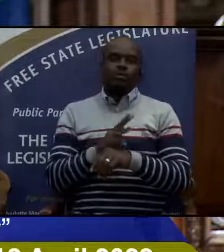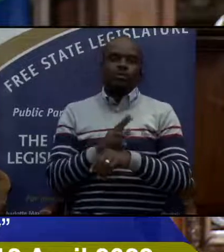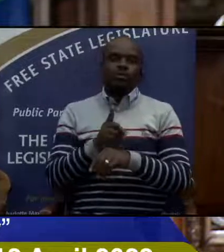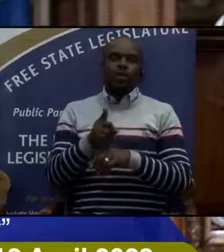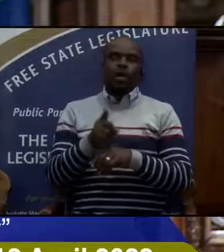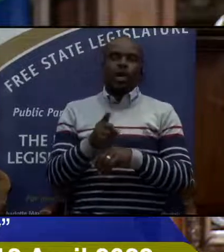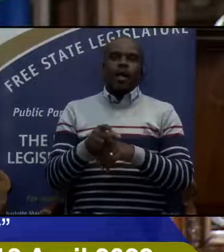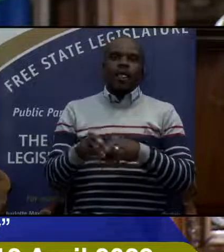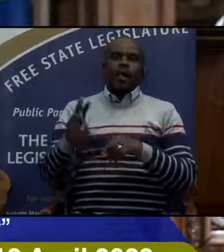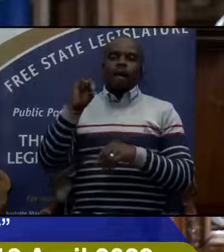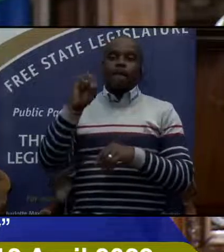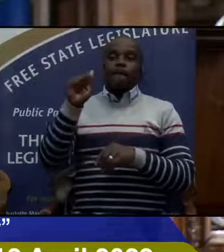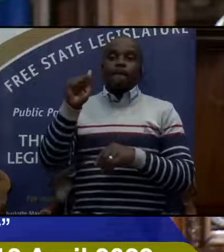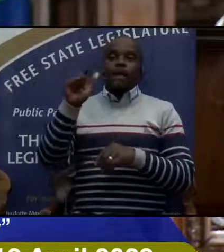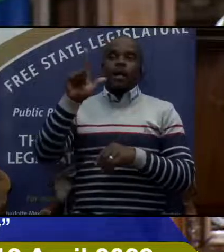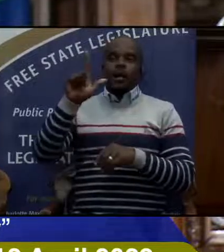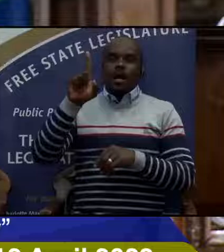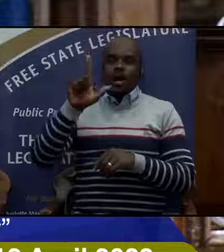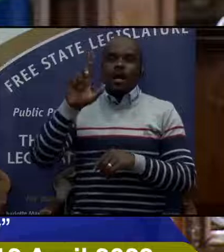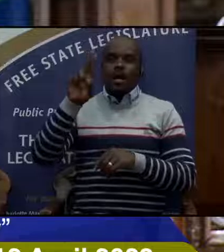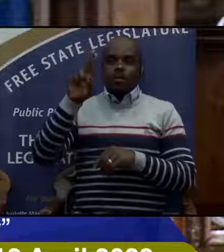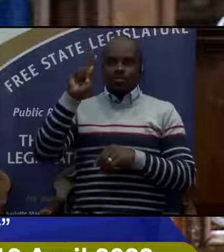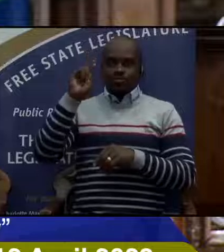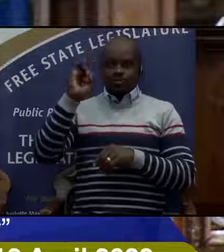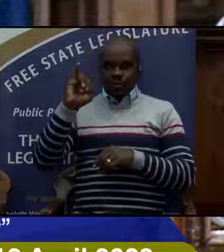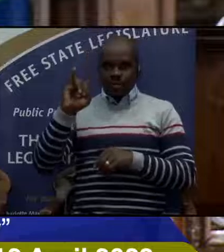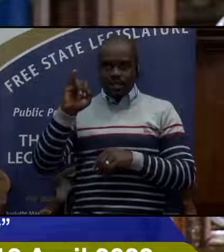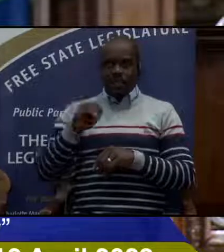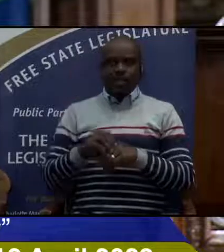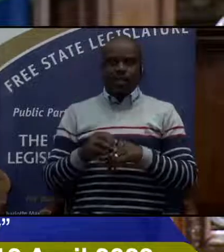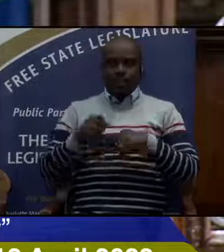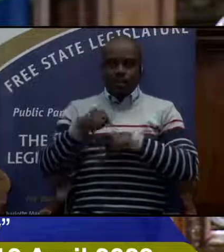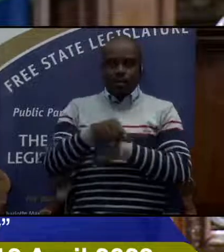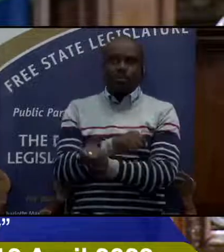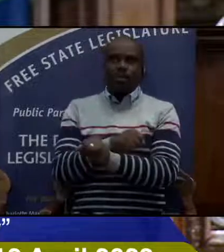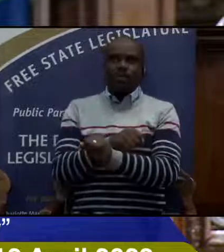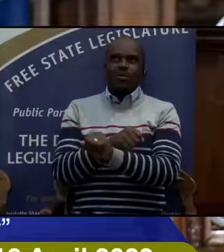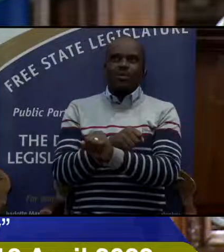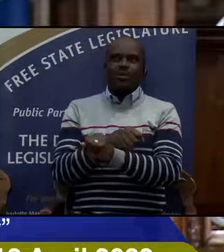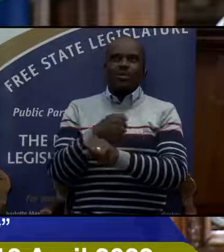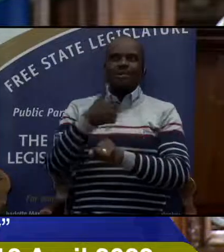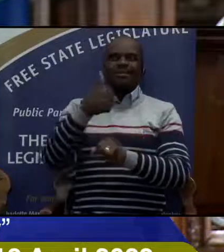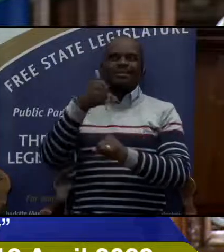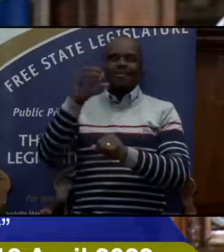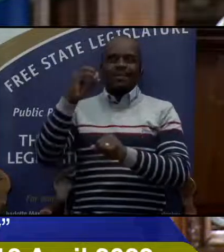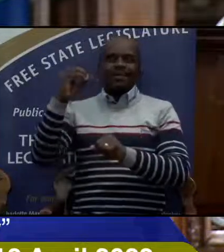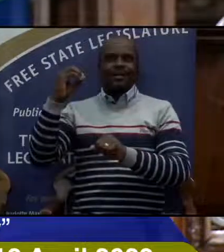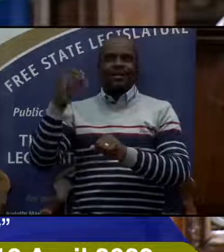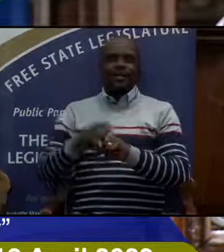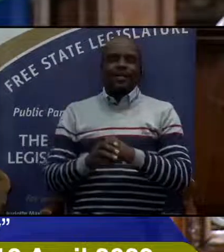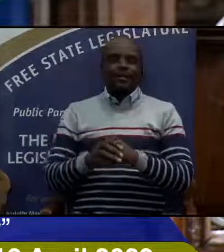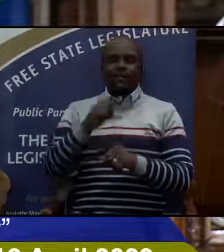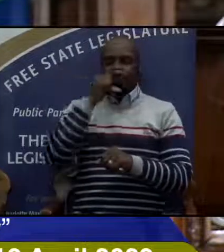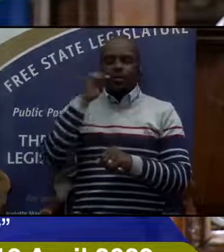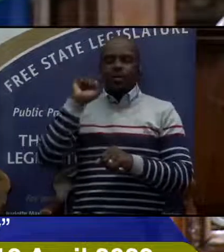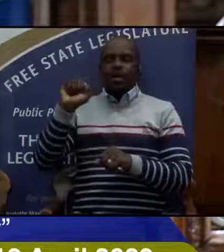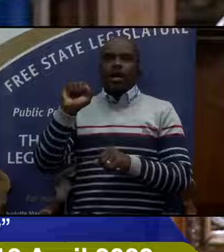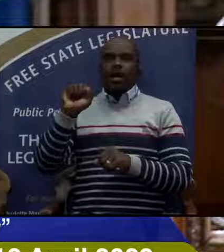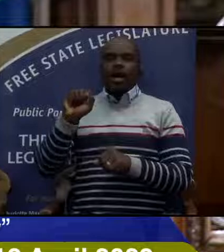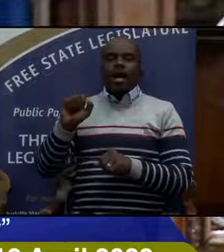in 1600s. The lady Kalibitso ke Matimati. And